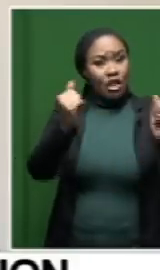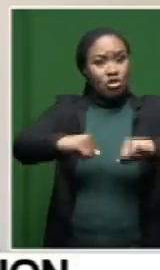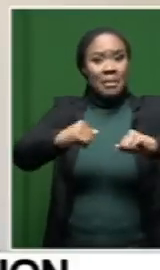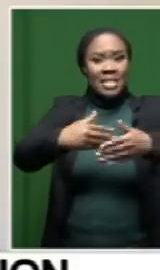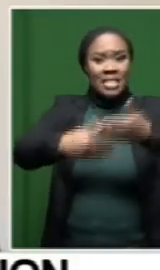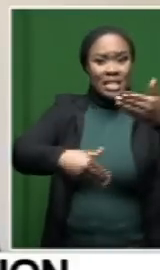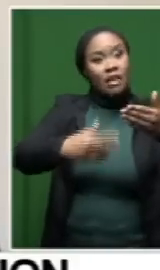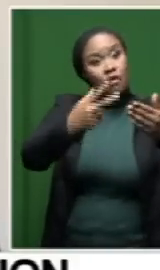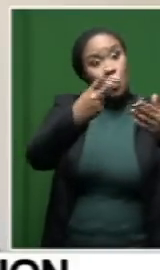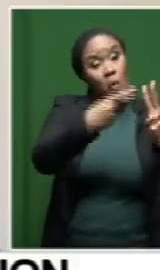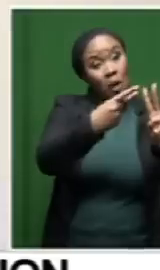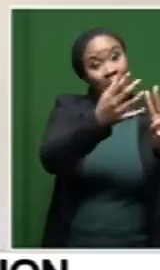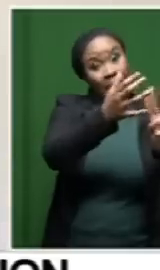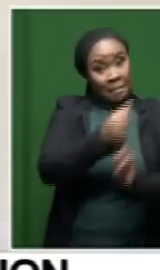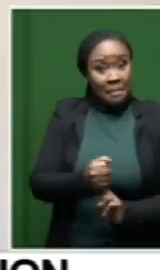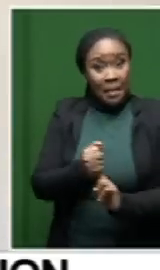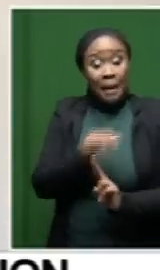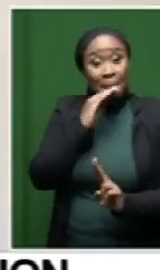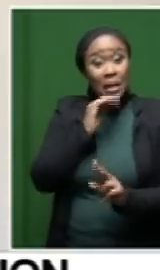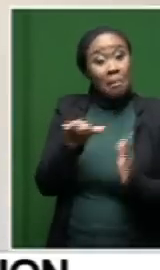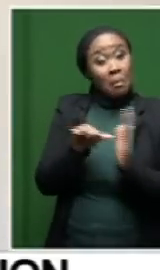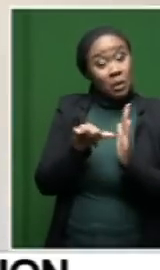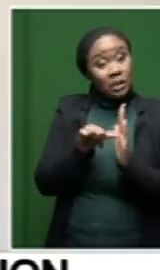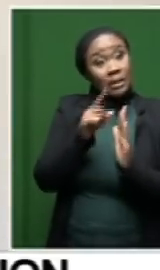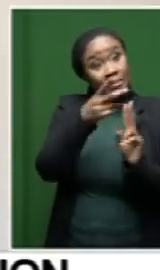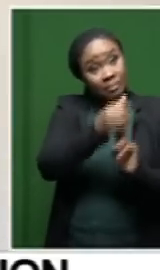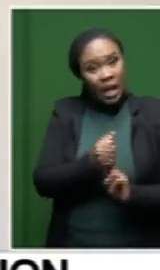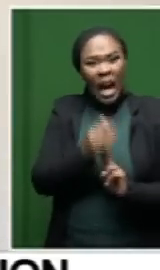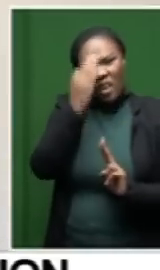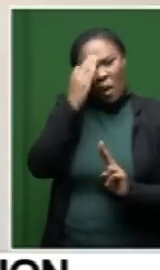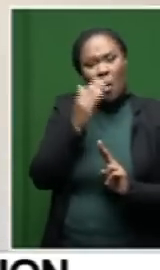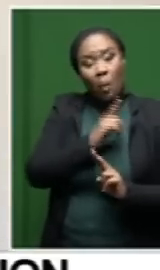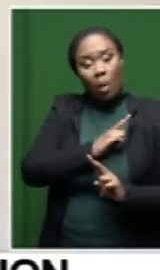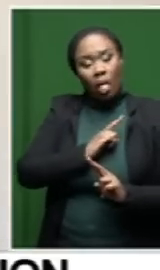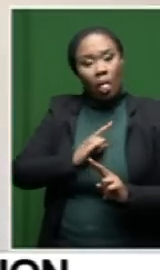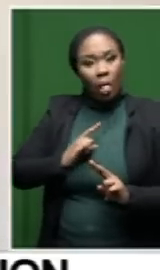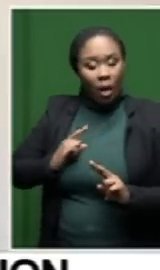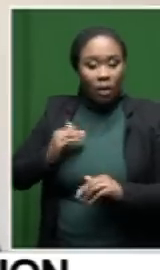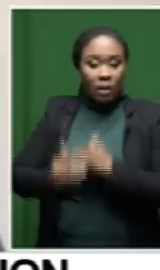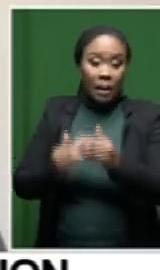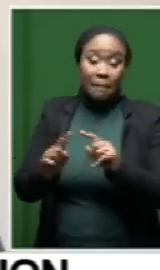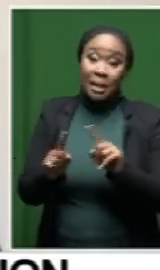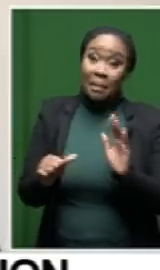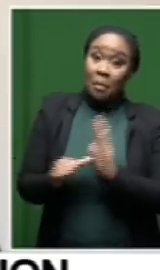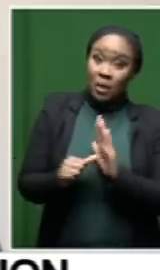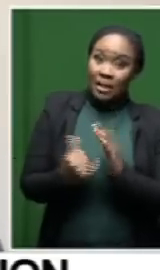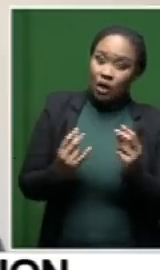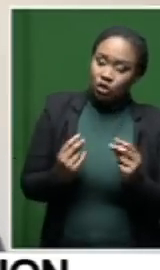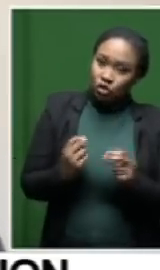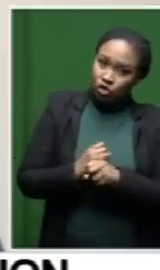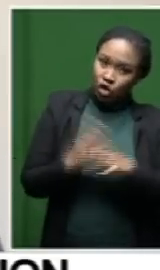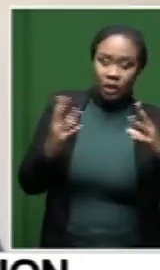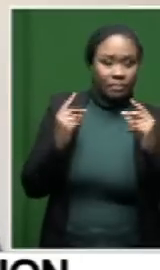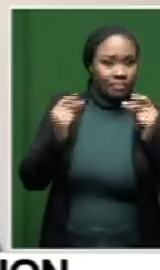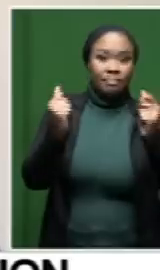agreement. That too will take time, but they need to start acting. Personally, I